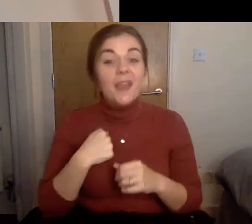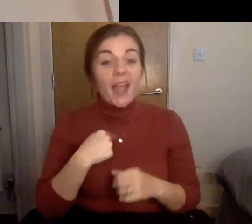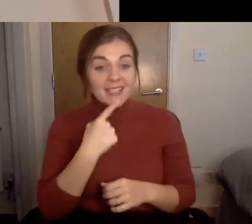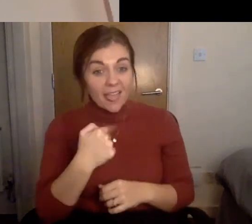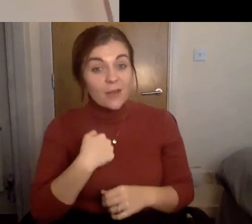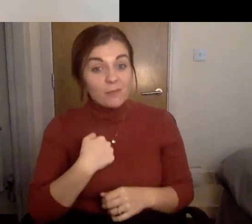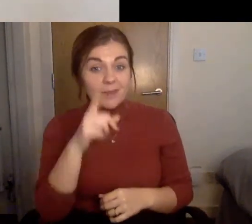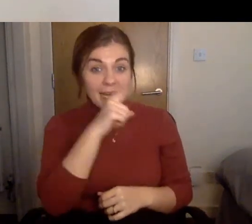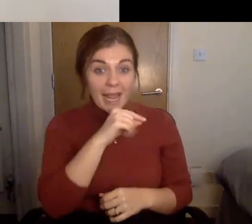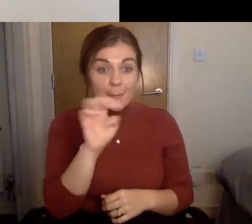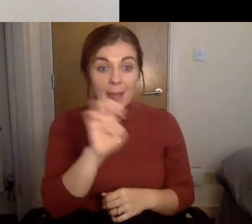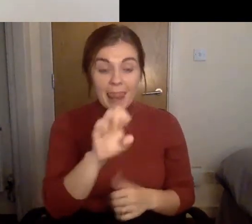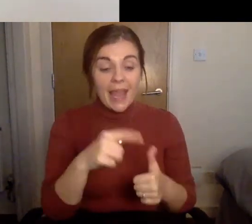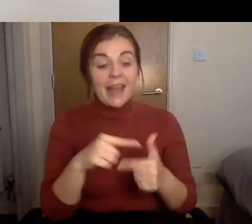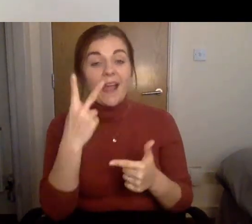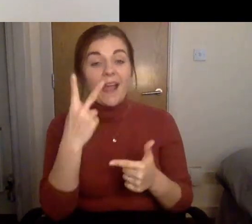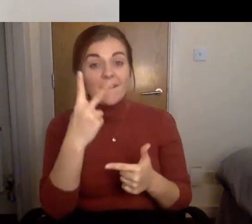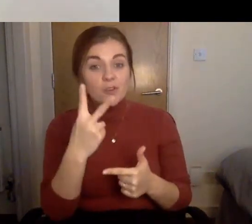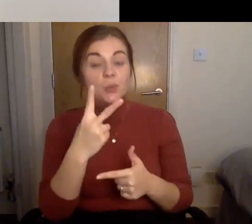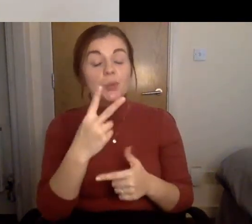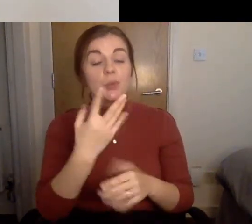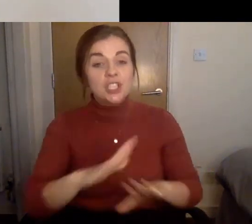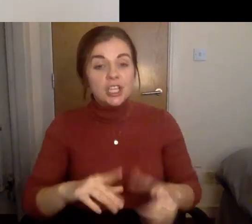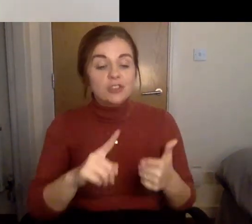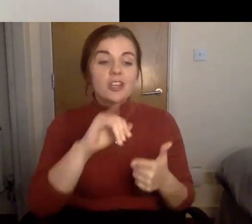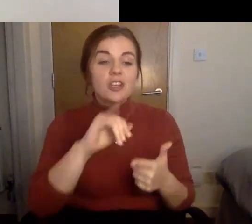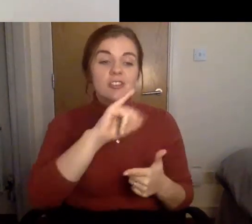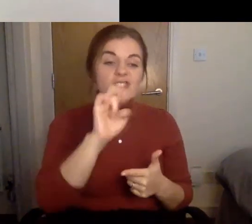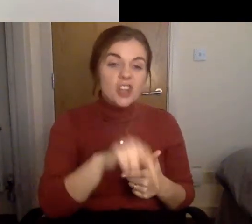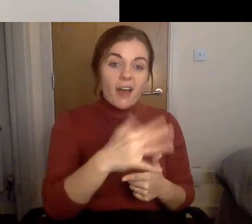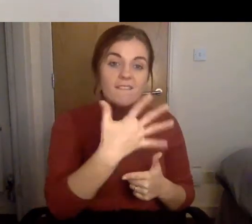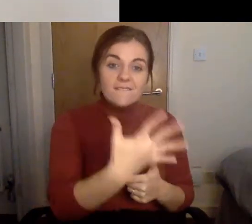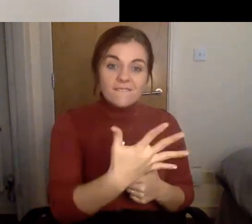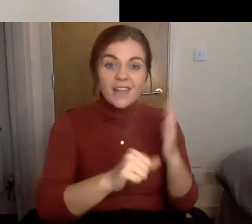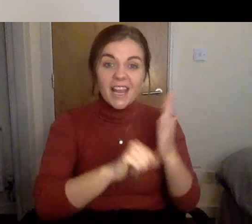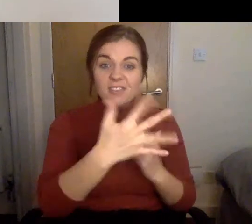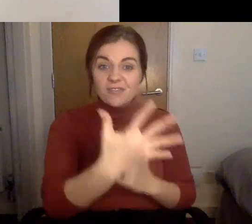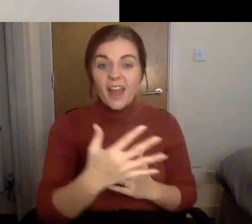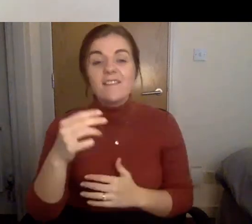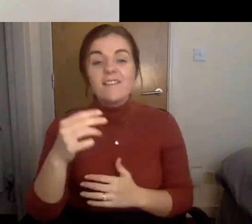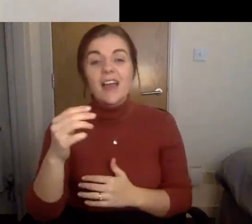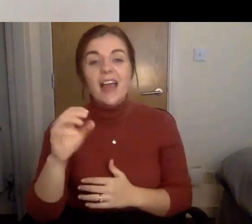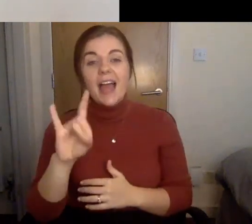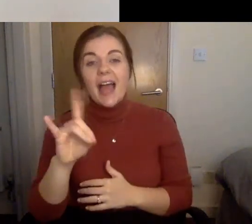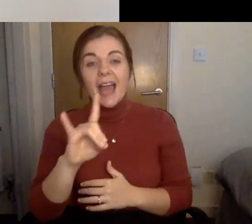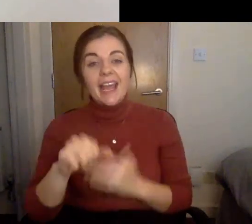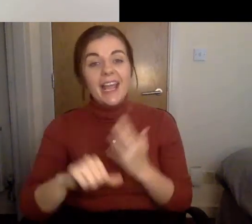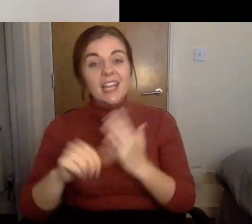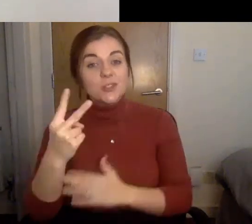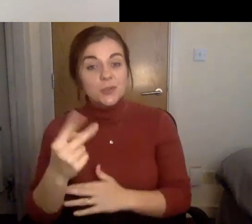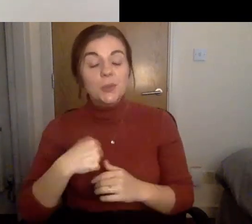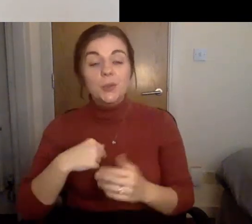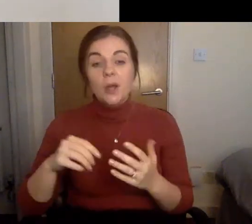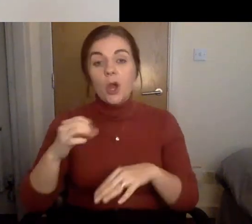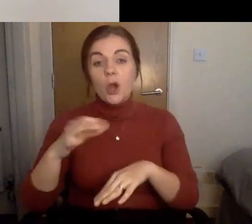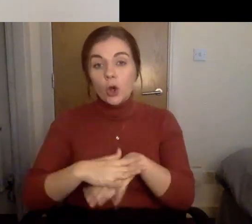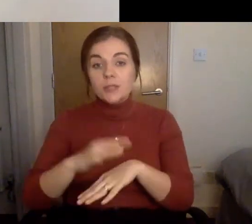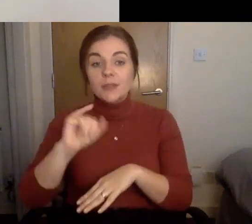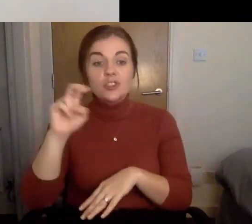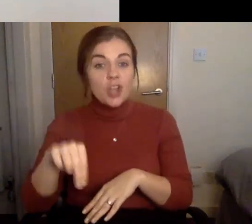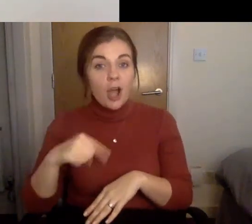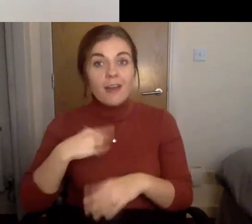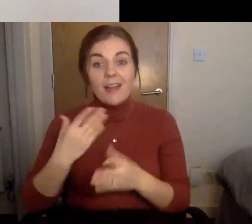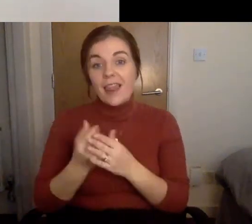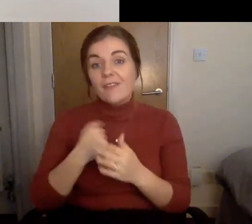children. John is 5, Hannah's 2. I live with my husband. We live in a bungalow in the middle of the country, and